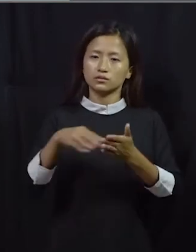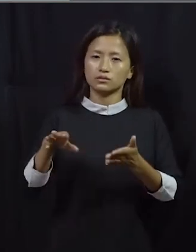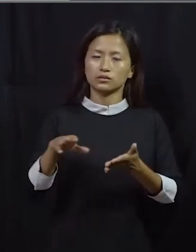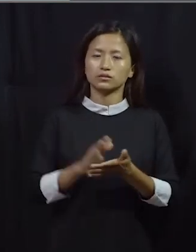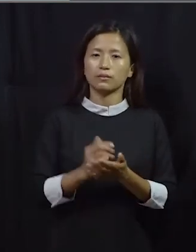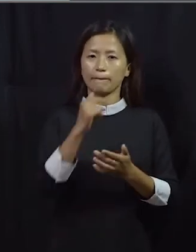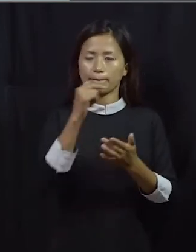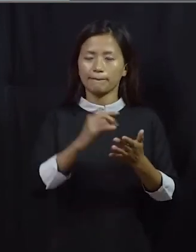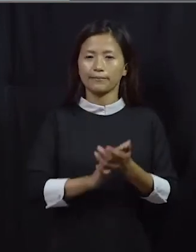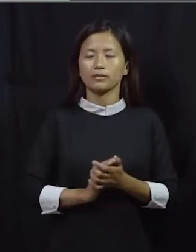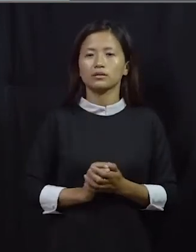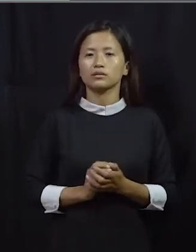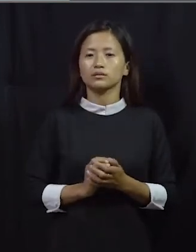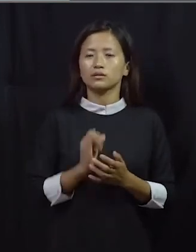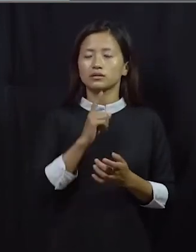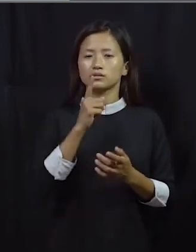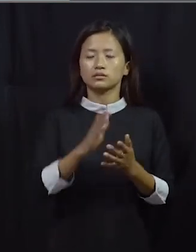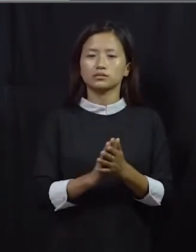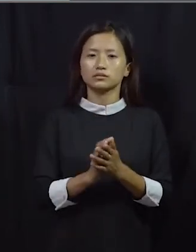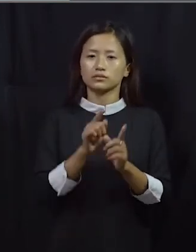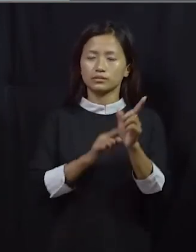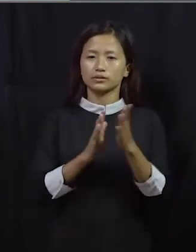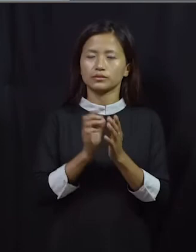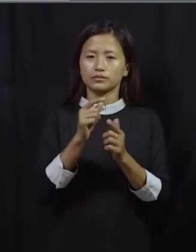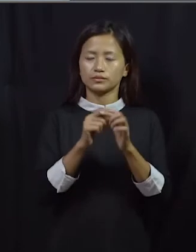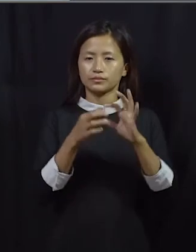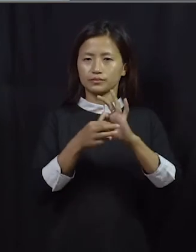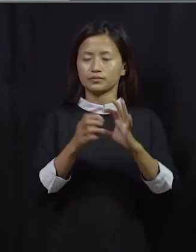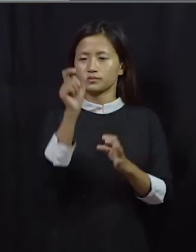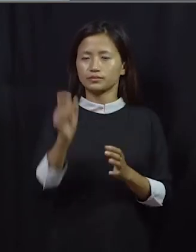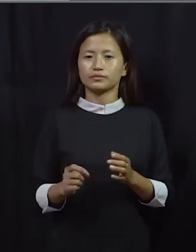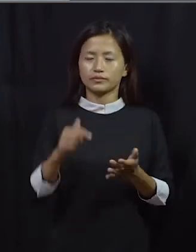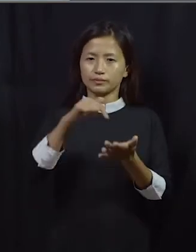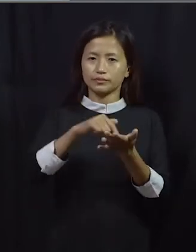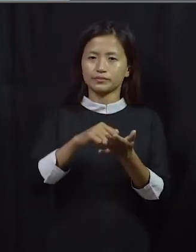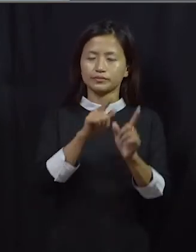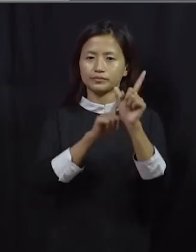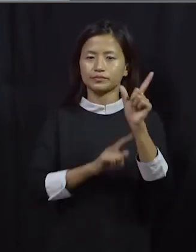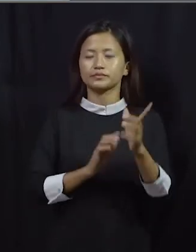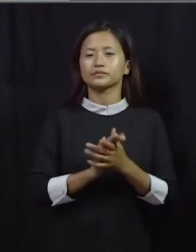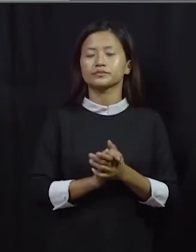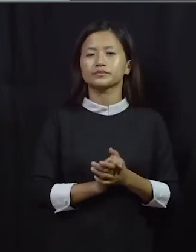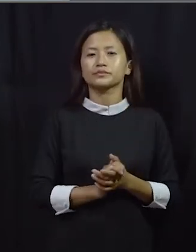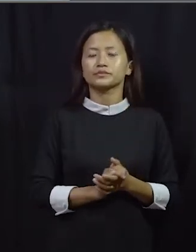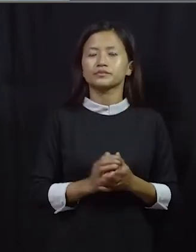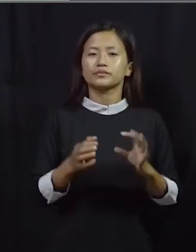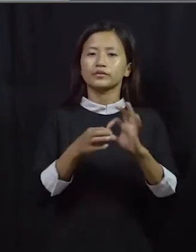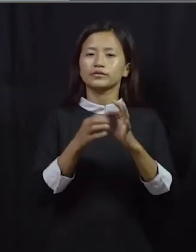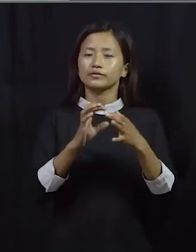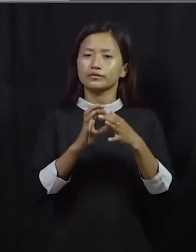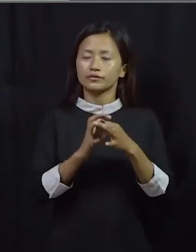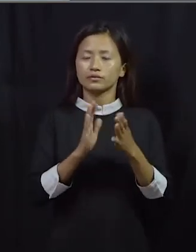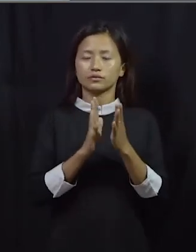the additional capital that has been introduced by the partners in the middle of the year. Therefore, the fixed